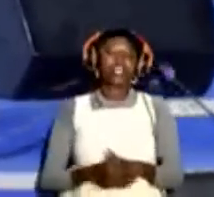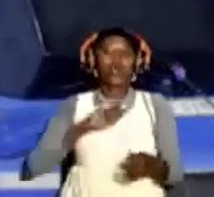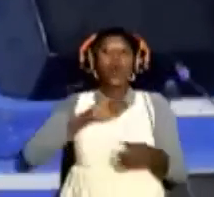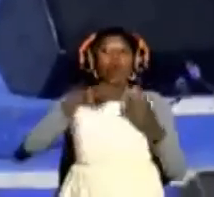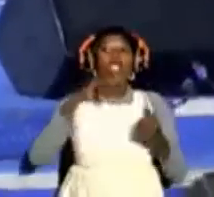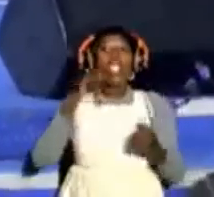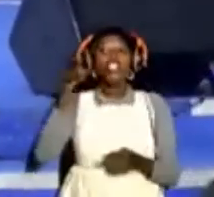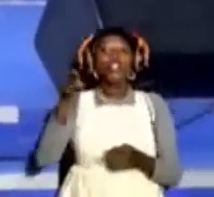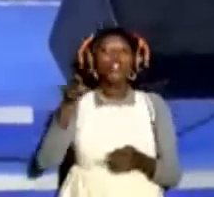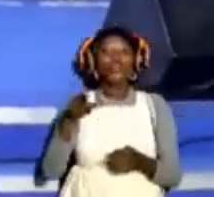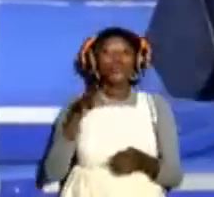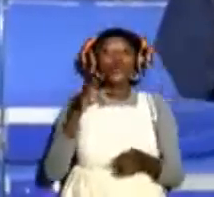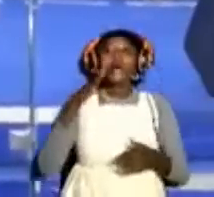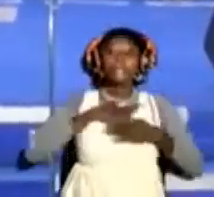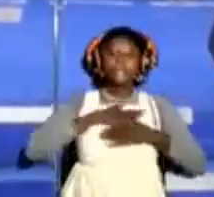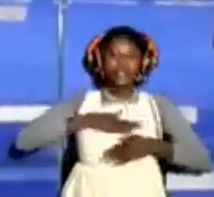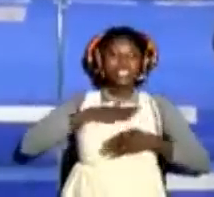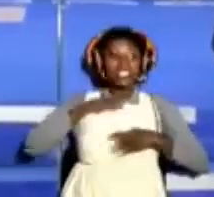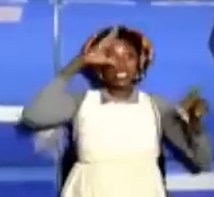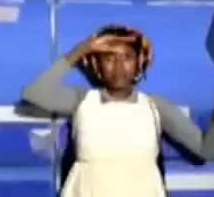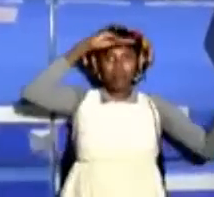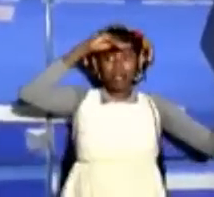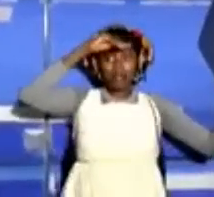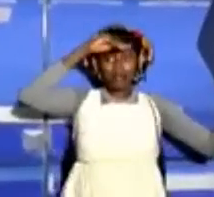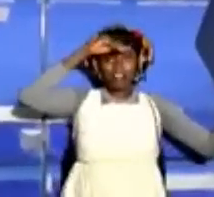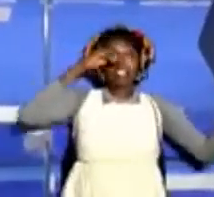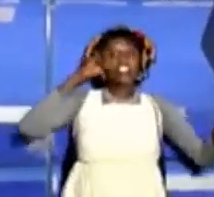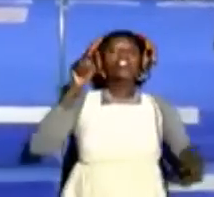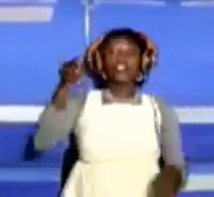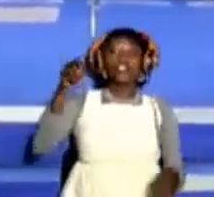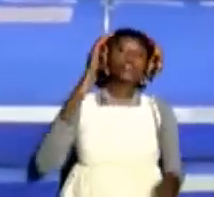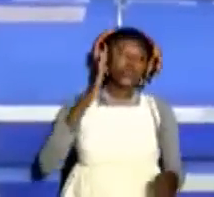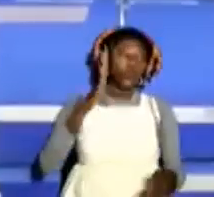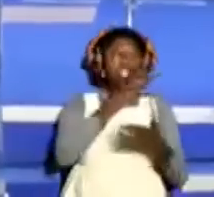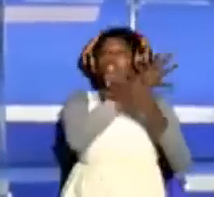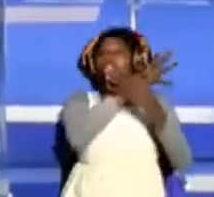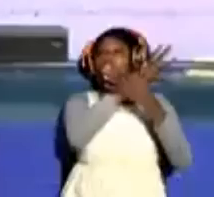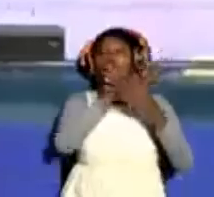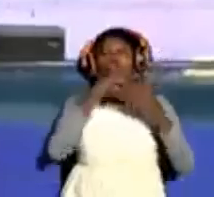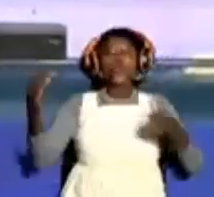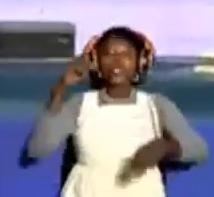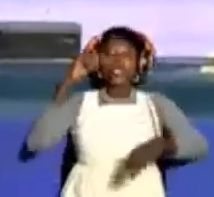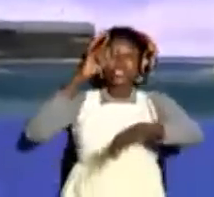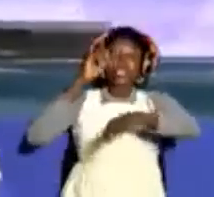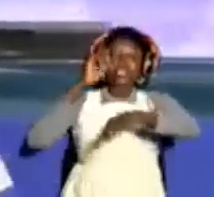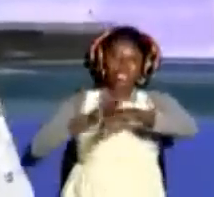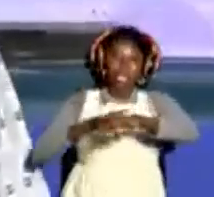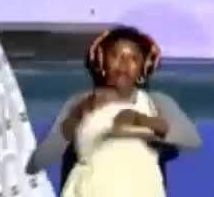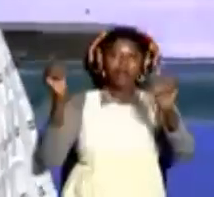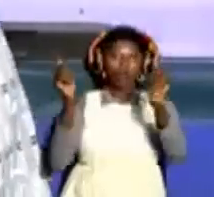When you become a man pleaser, you will lose step with God.